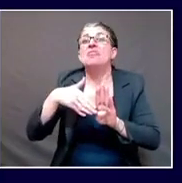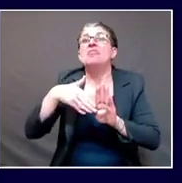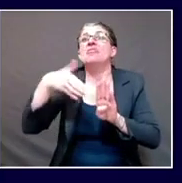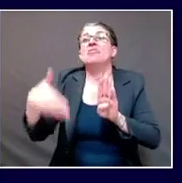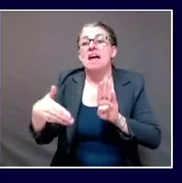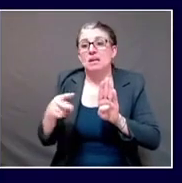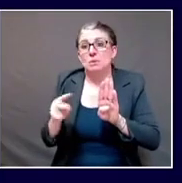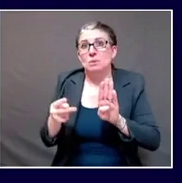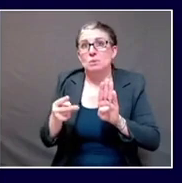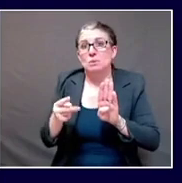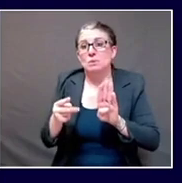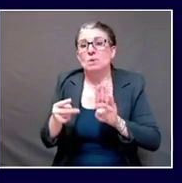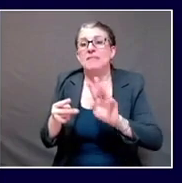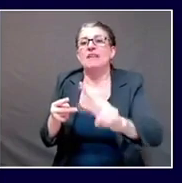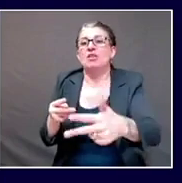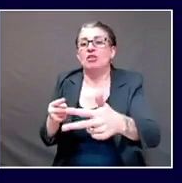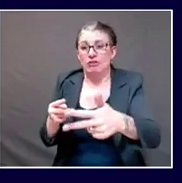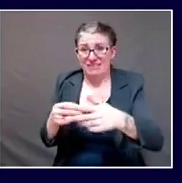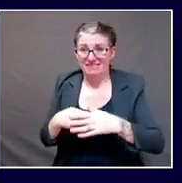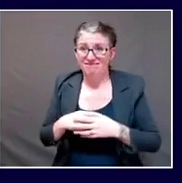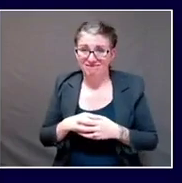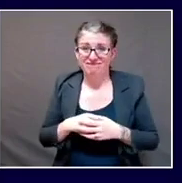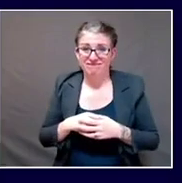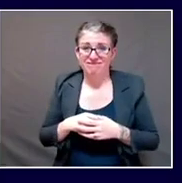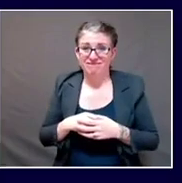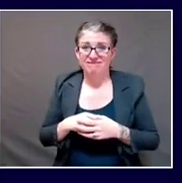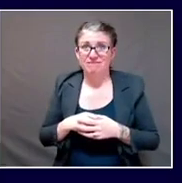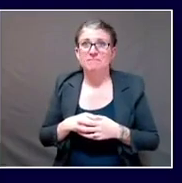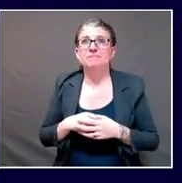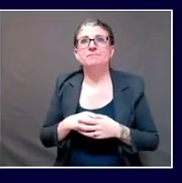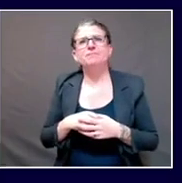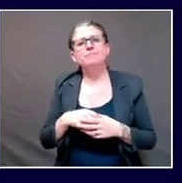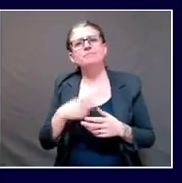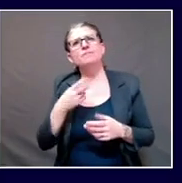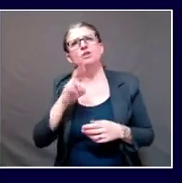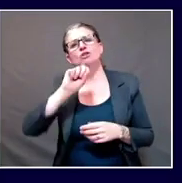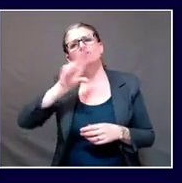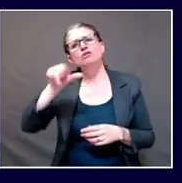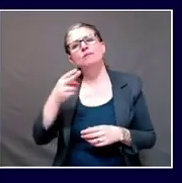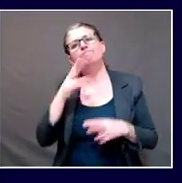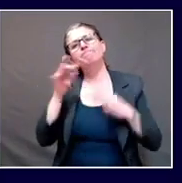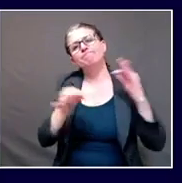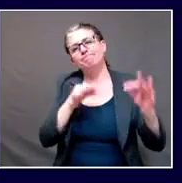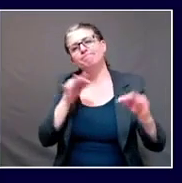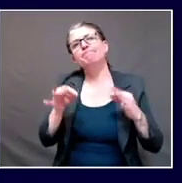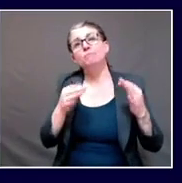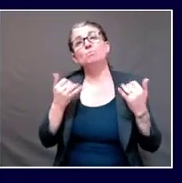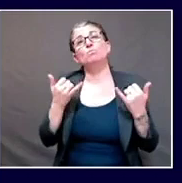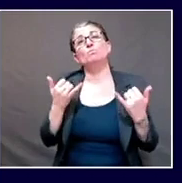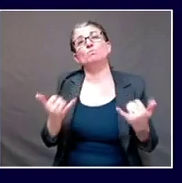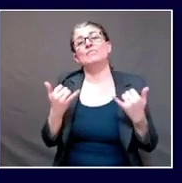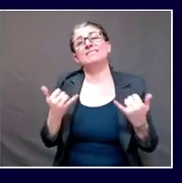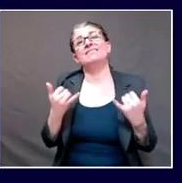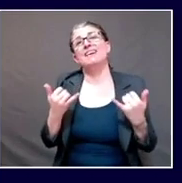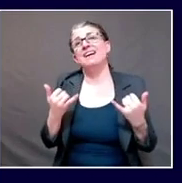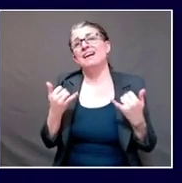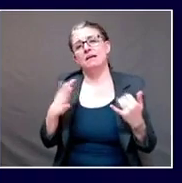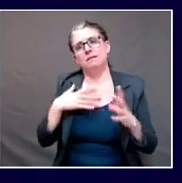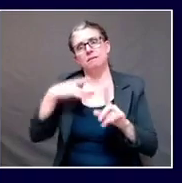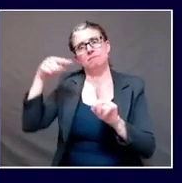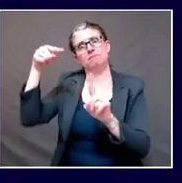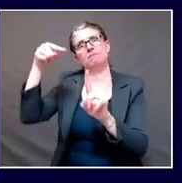decisions have been made. We are really laser focused on getting vaccines, say, to frontline health care providers, EMS clinicians,